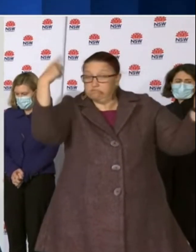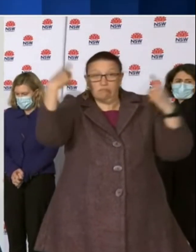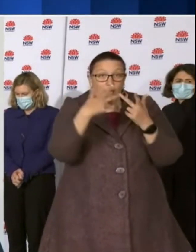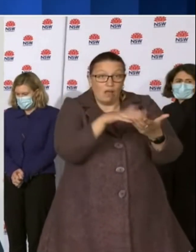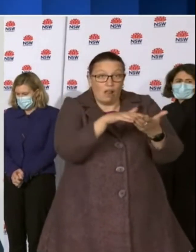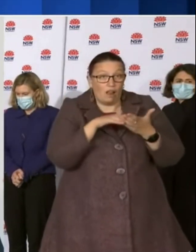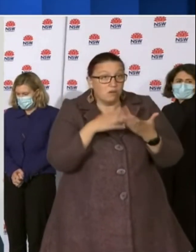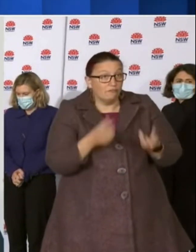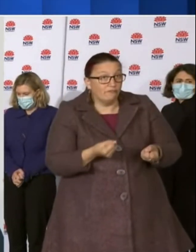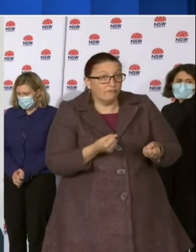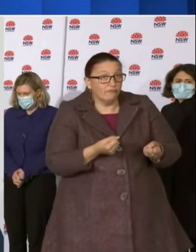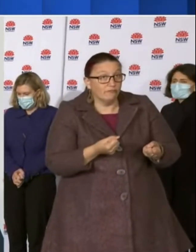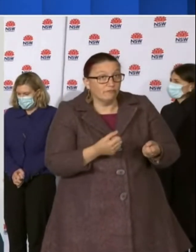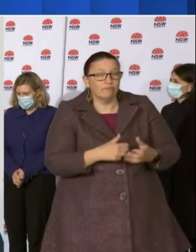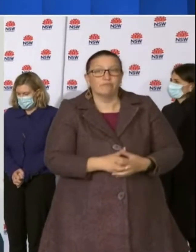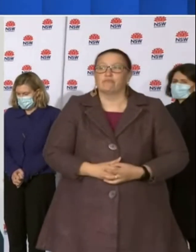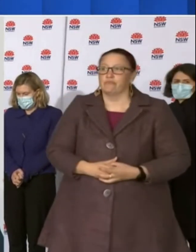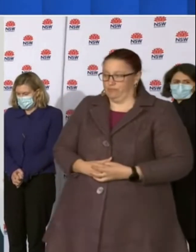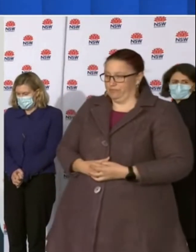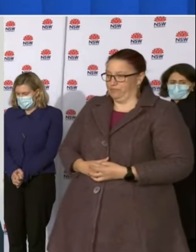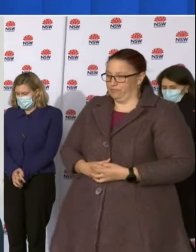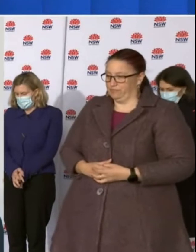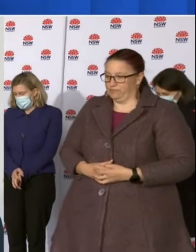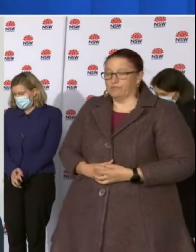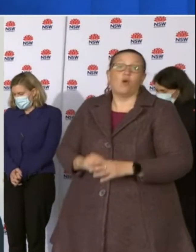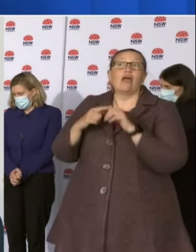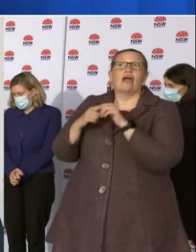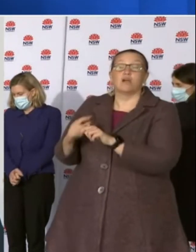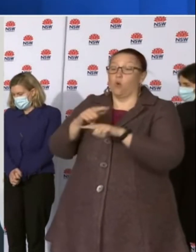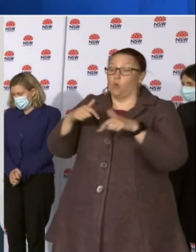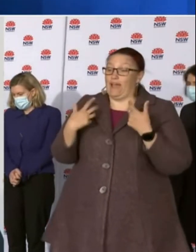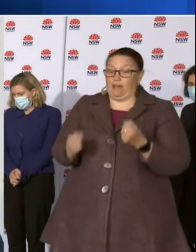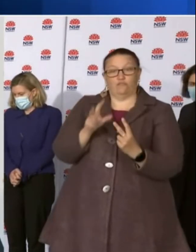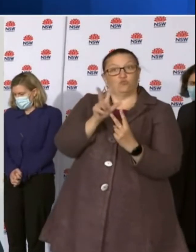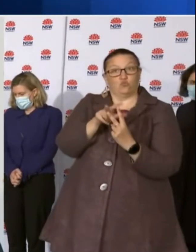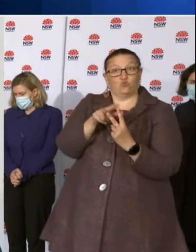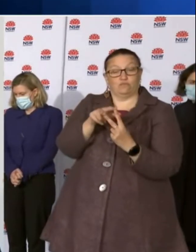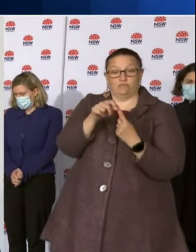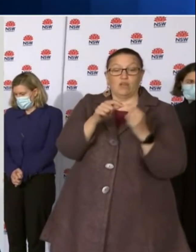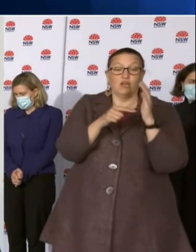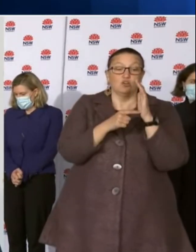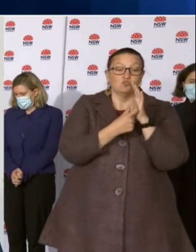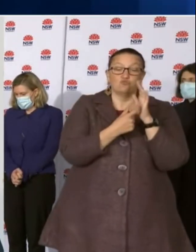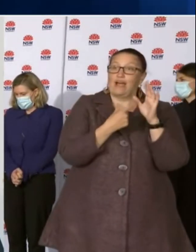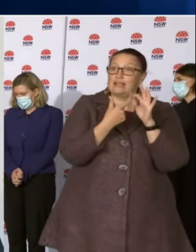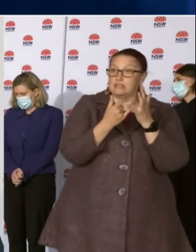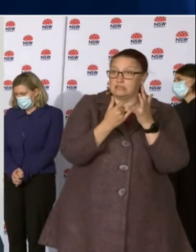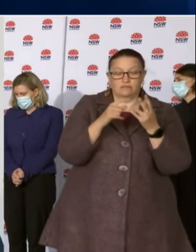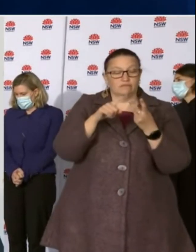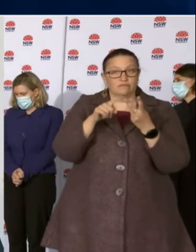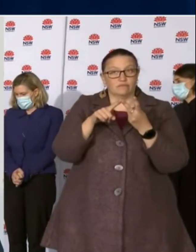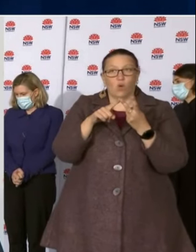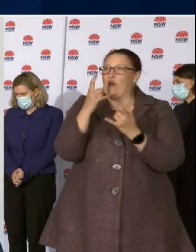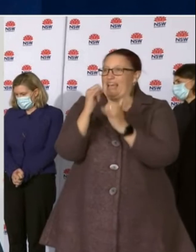are obviously what you would refer to as tracers, but also case interviewers. We've stood up more than we've ever had before. I was just given the